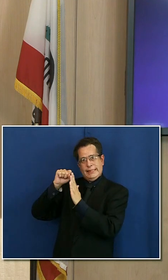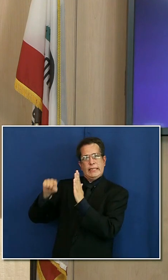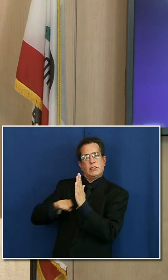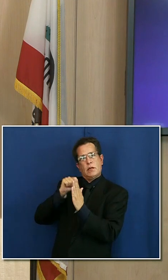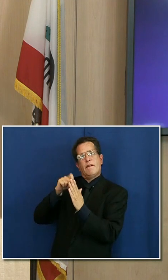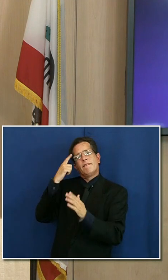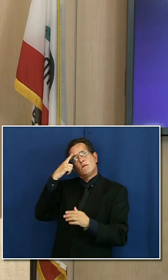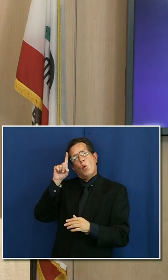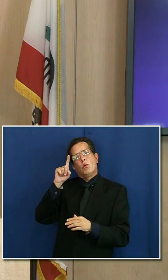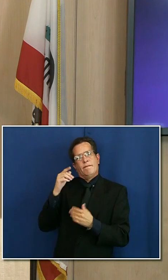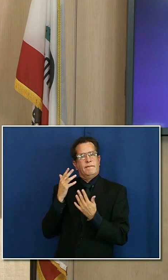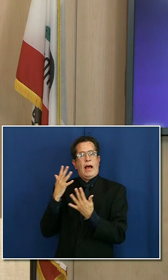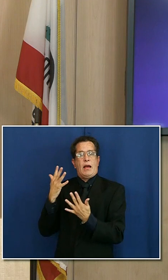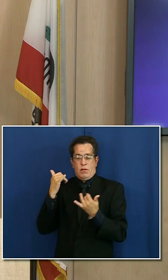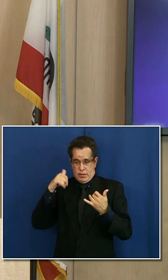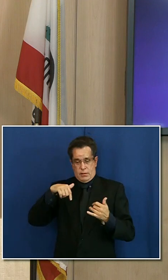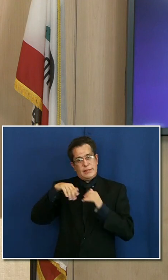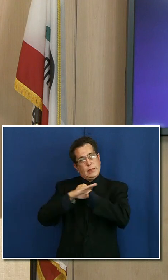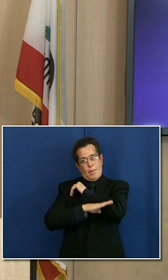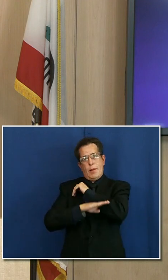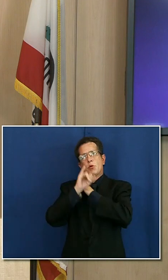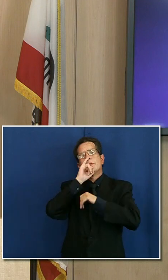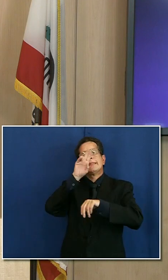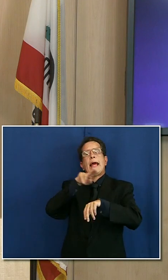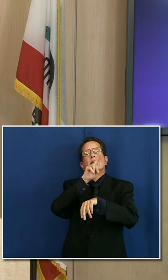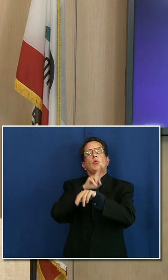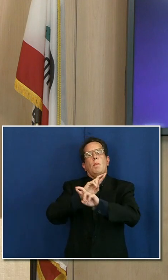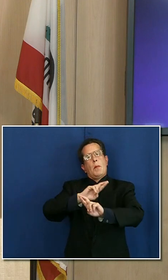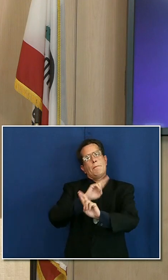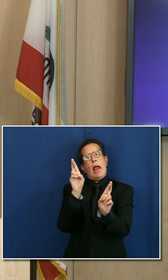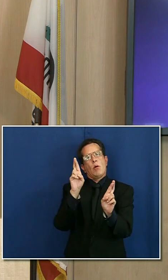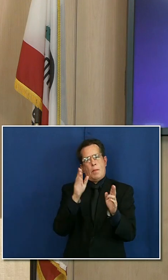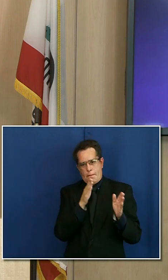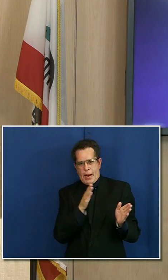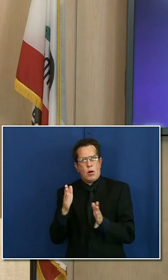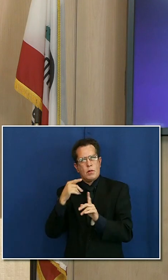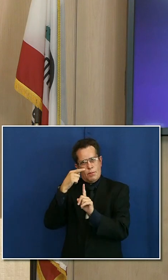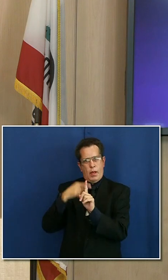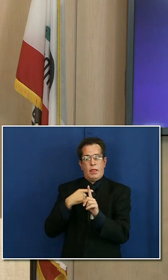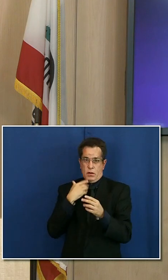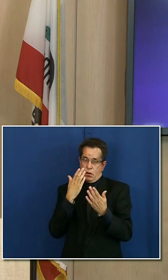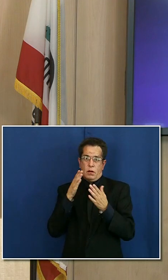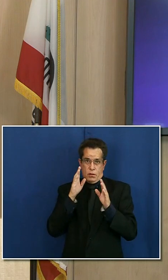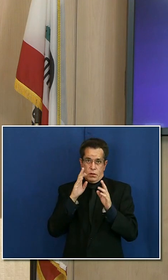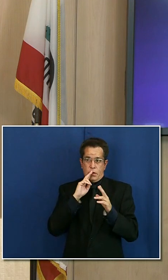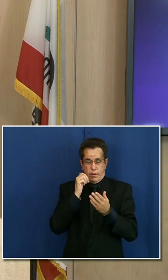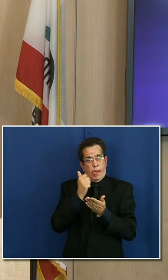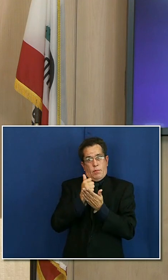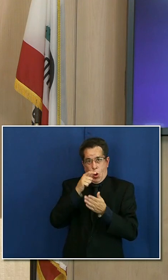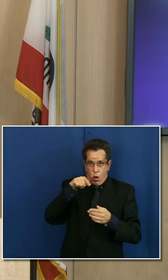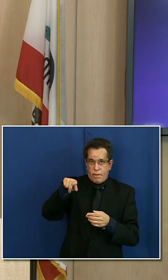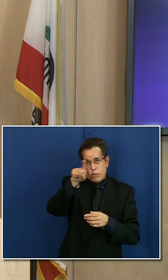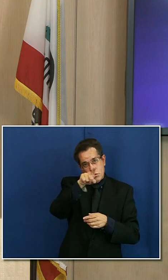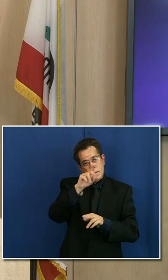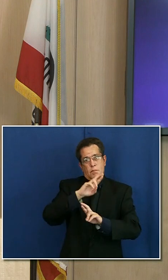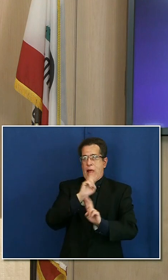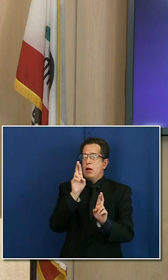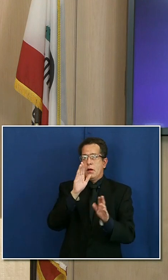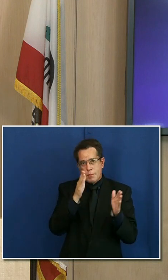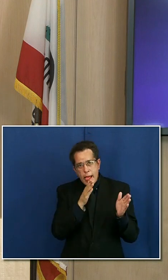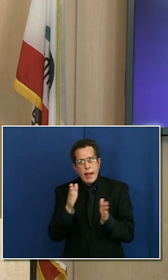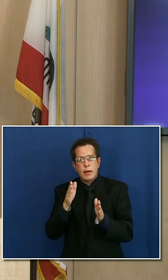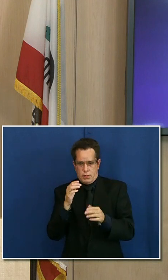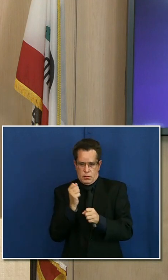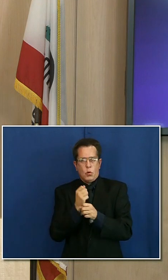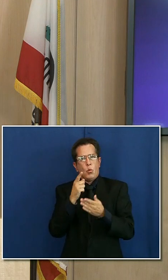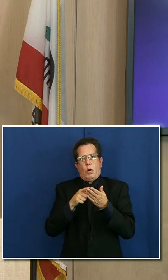September is National Preparedness Month, and I urge all of you to put together a personal disaster plan and talk with your family about what